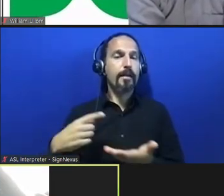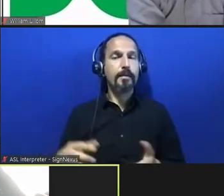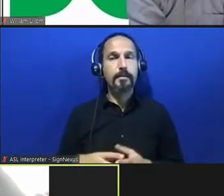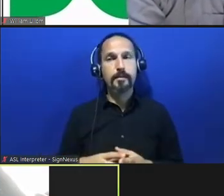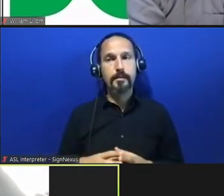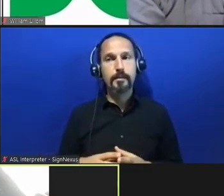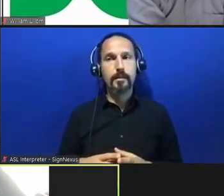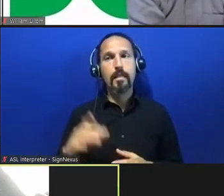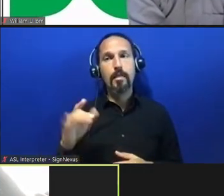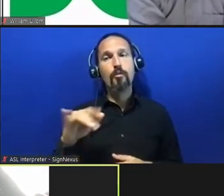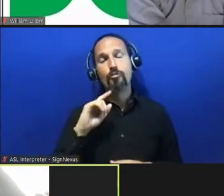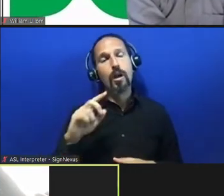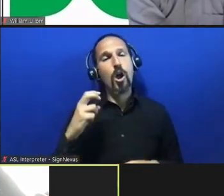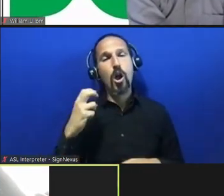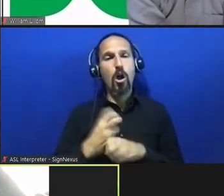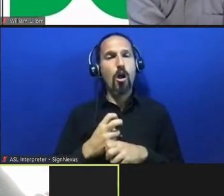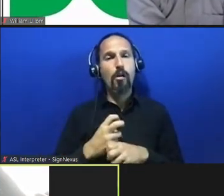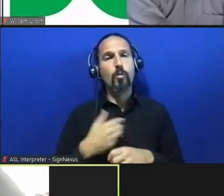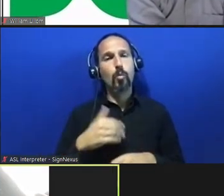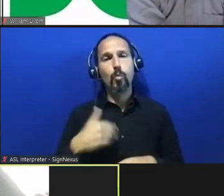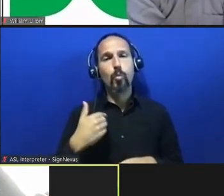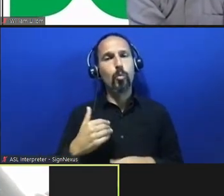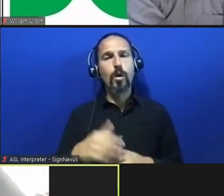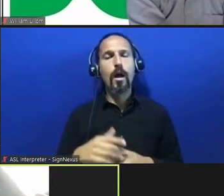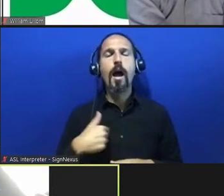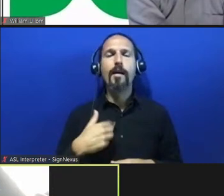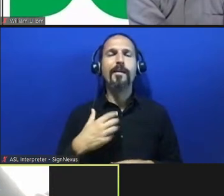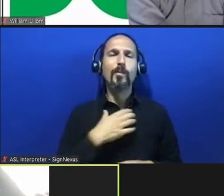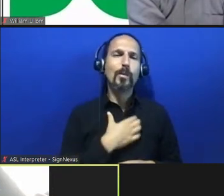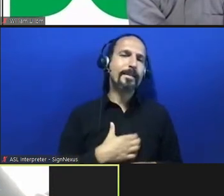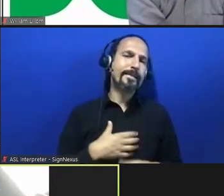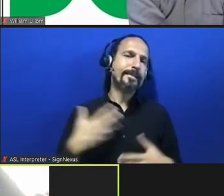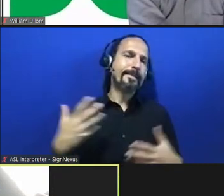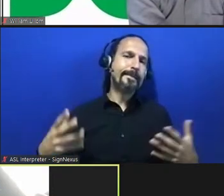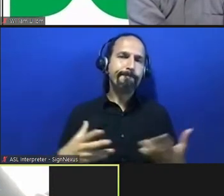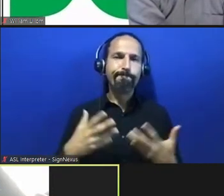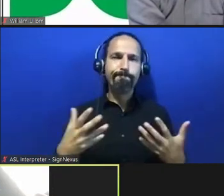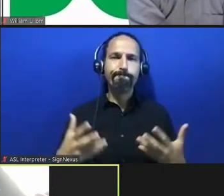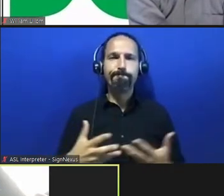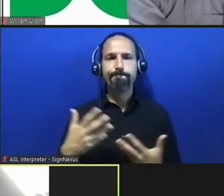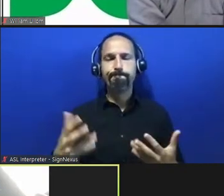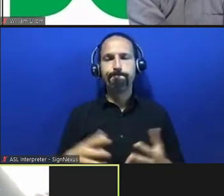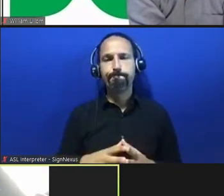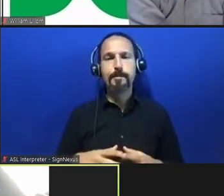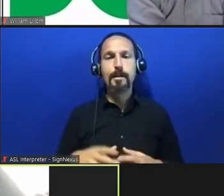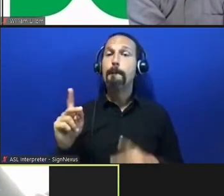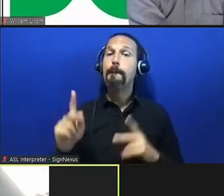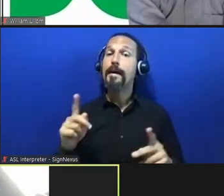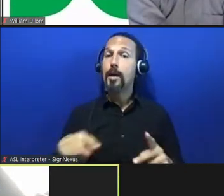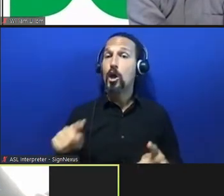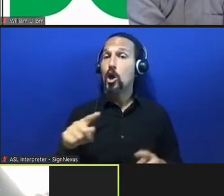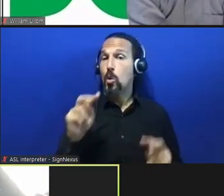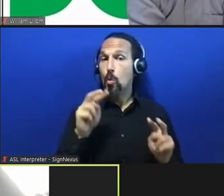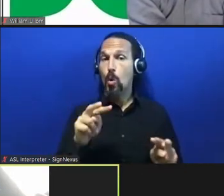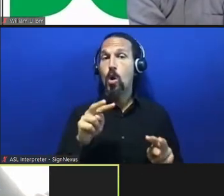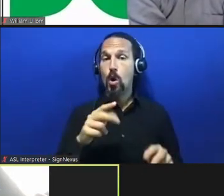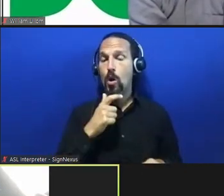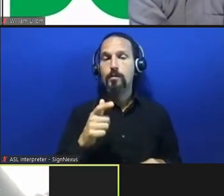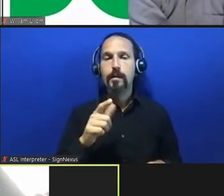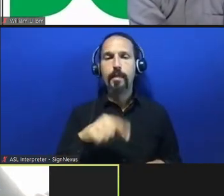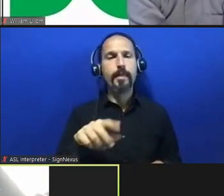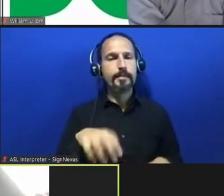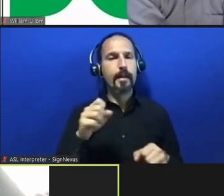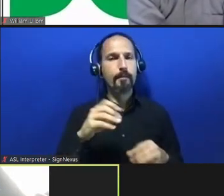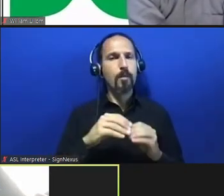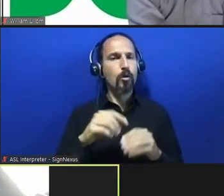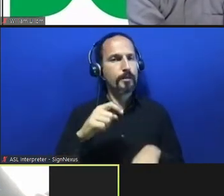it's heart-wrenching um I really wish that you know uh the people that are looking at this will take more time